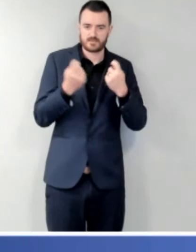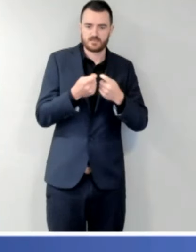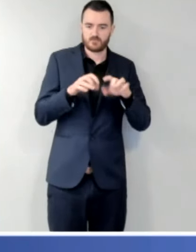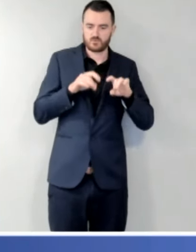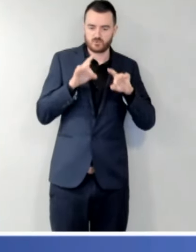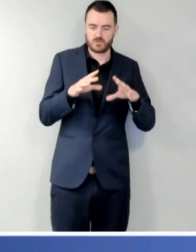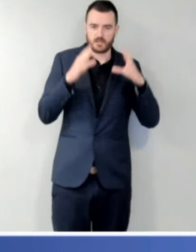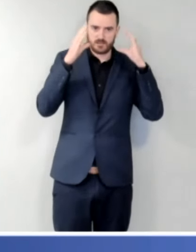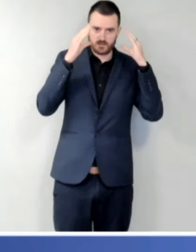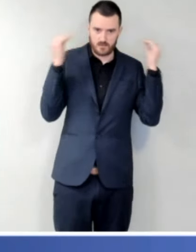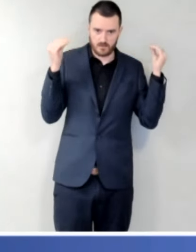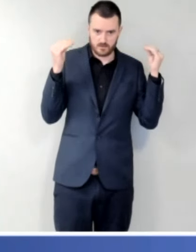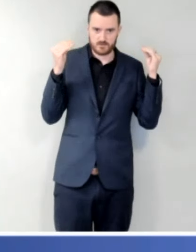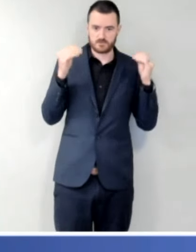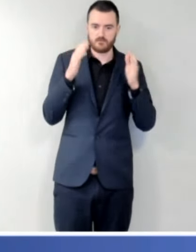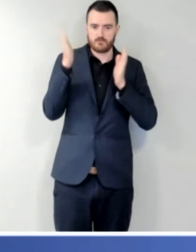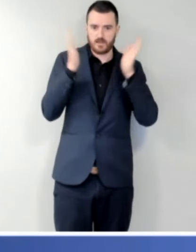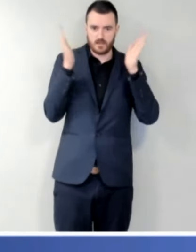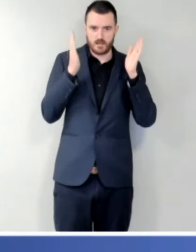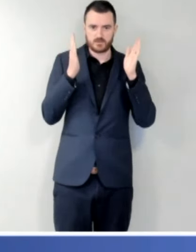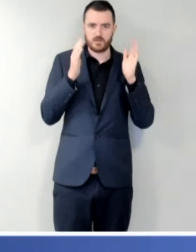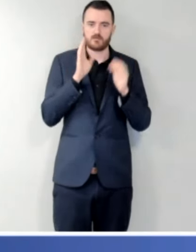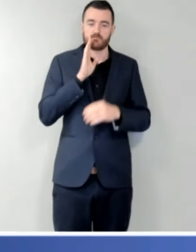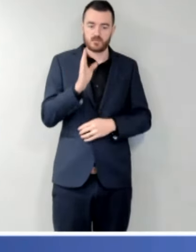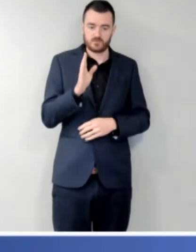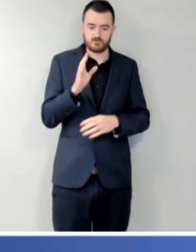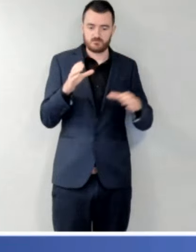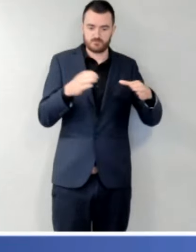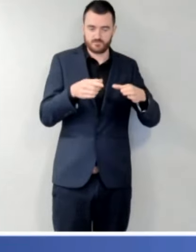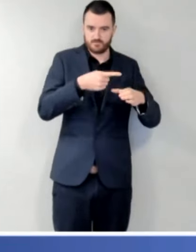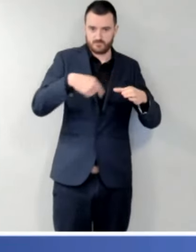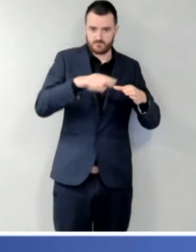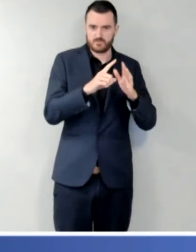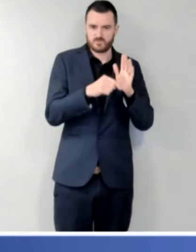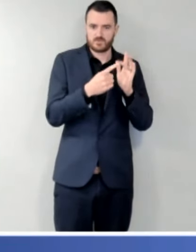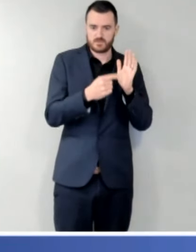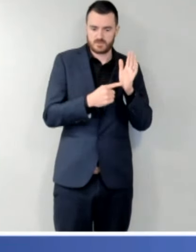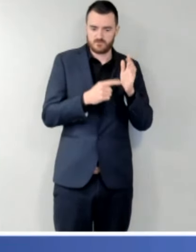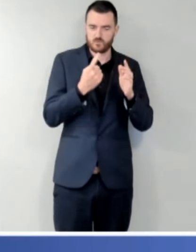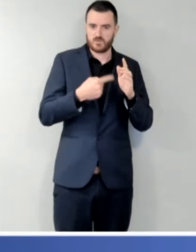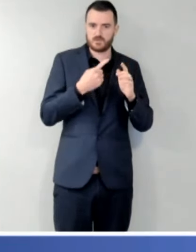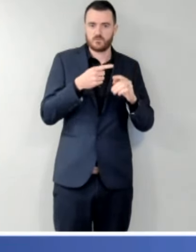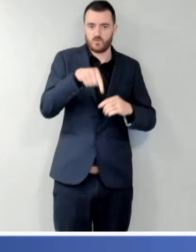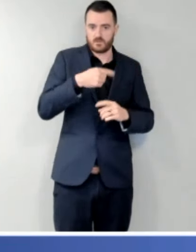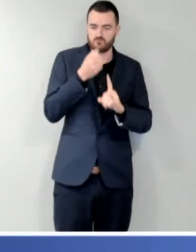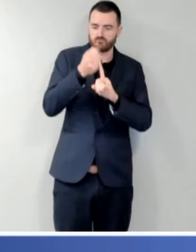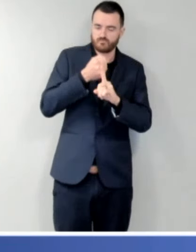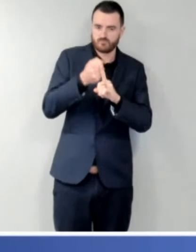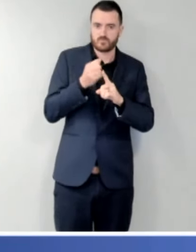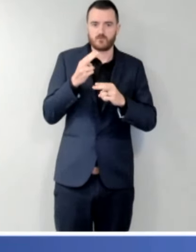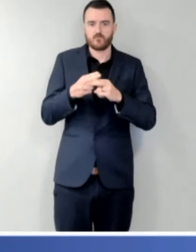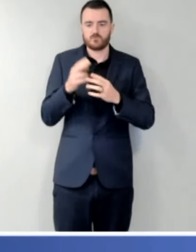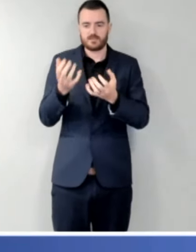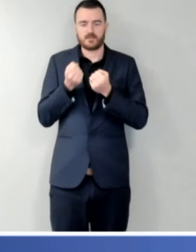Netherlands, Malaysia and Belgium as we fought for truth and justice